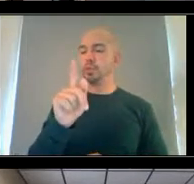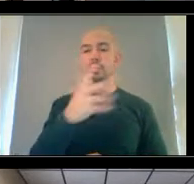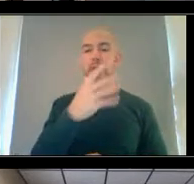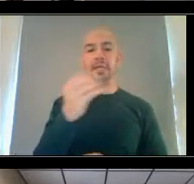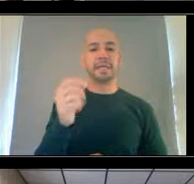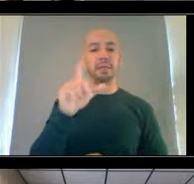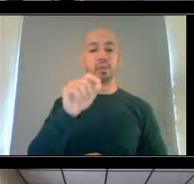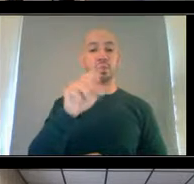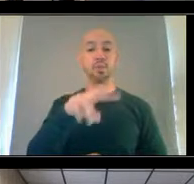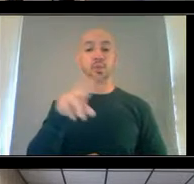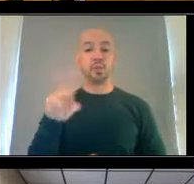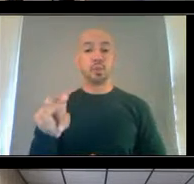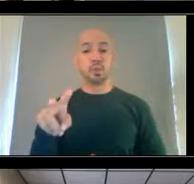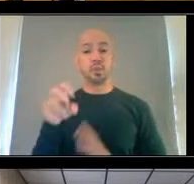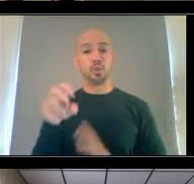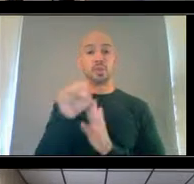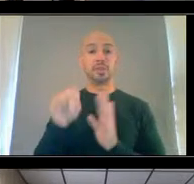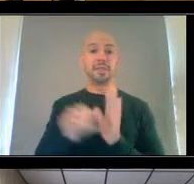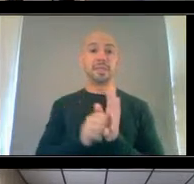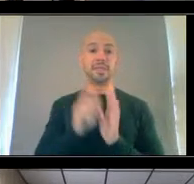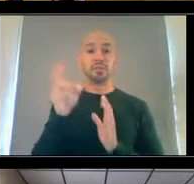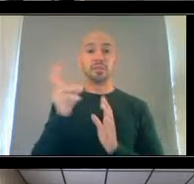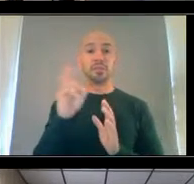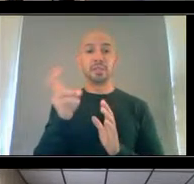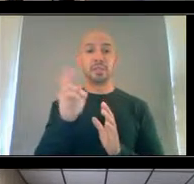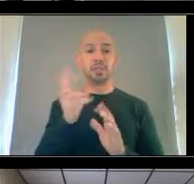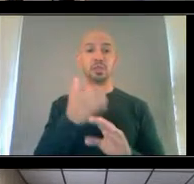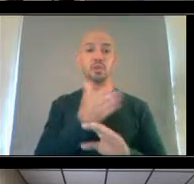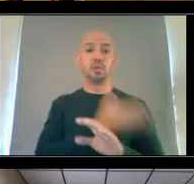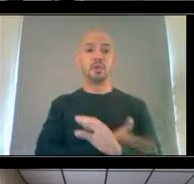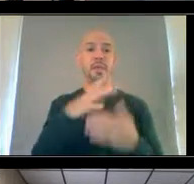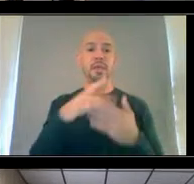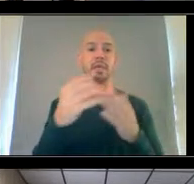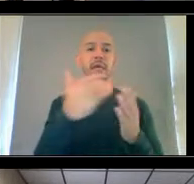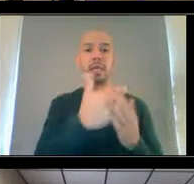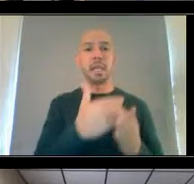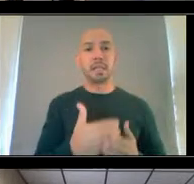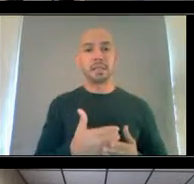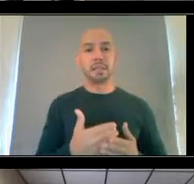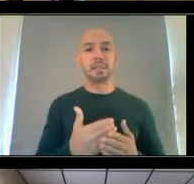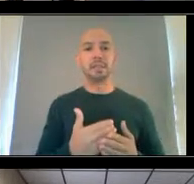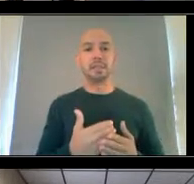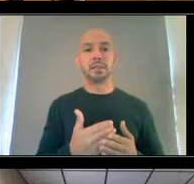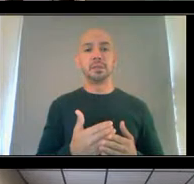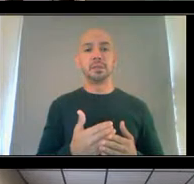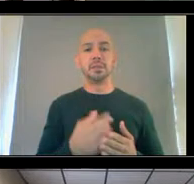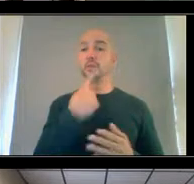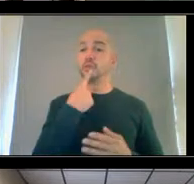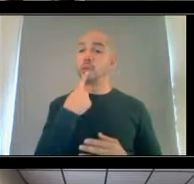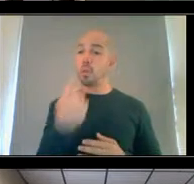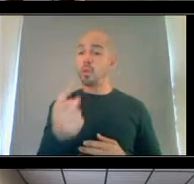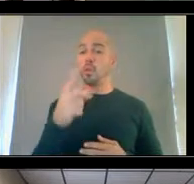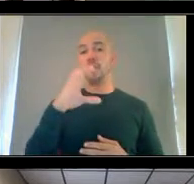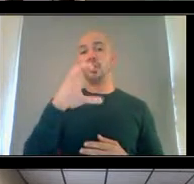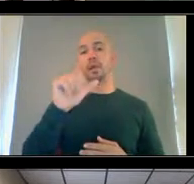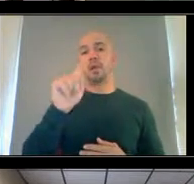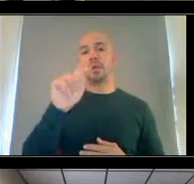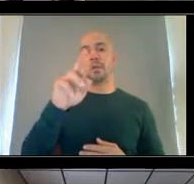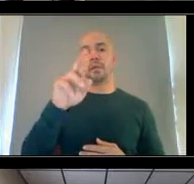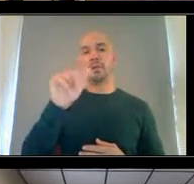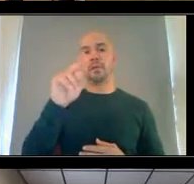2022 state transportation improvement guidelines directed caltrans to prepare an additional